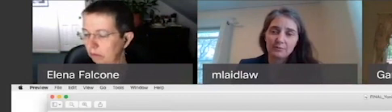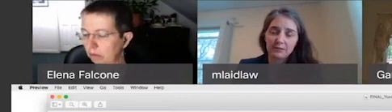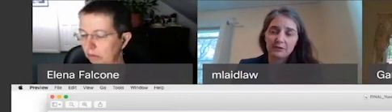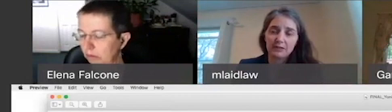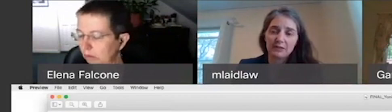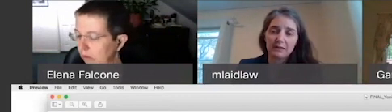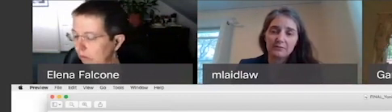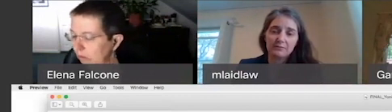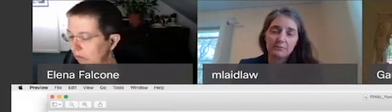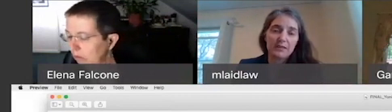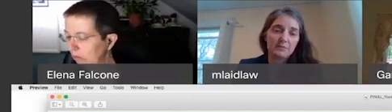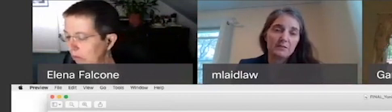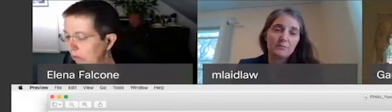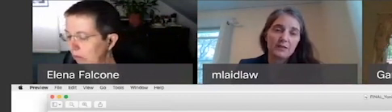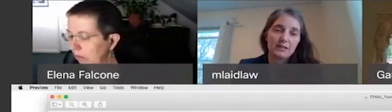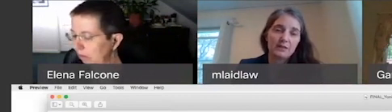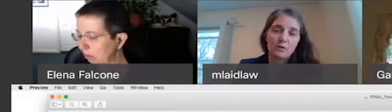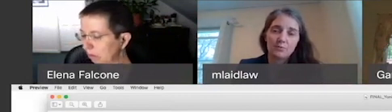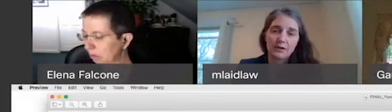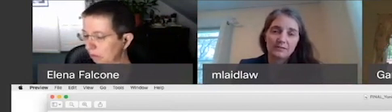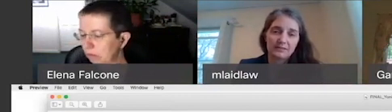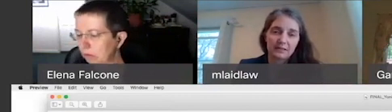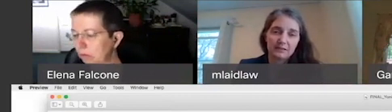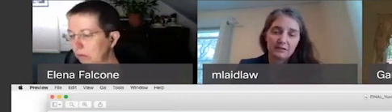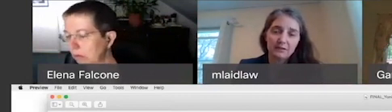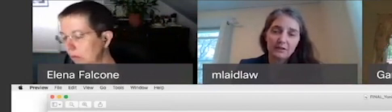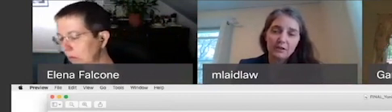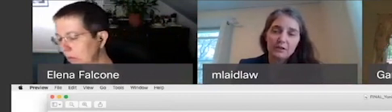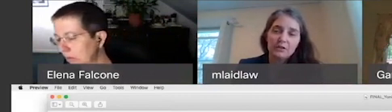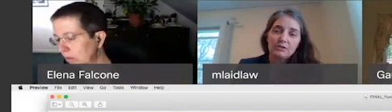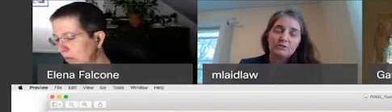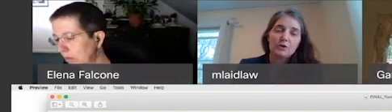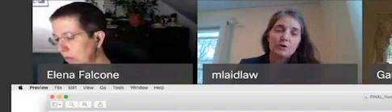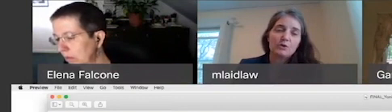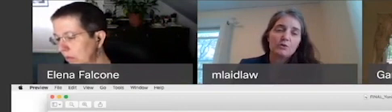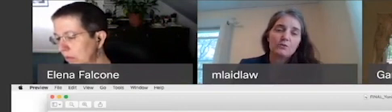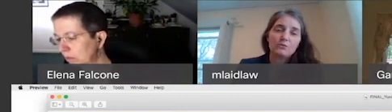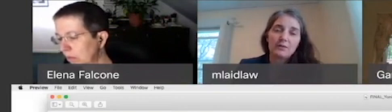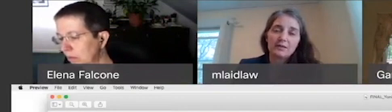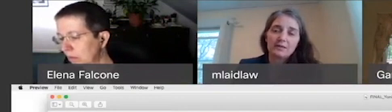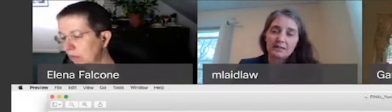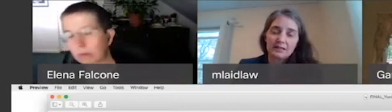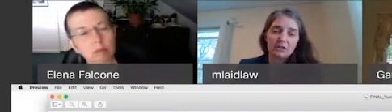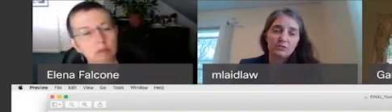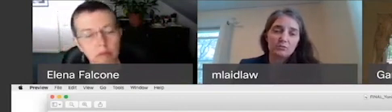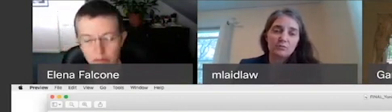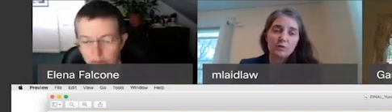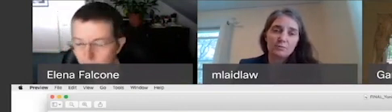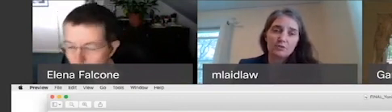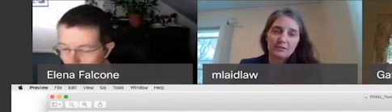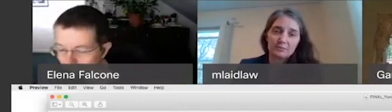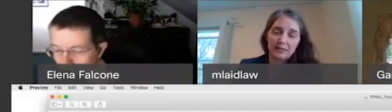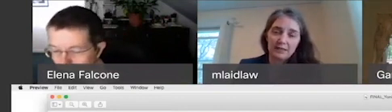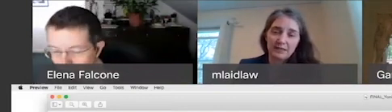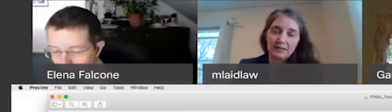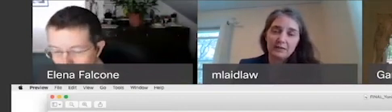2 to 2.5 month period of abatement with any court processing. So families that had used revocable